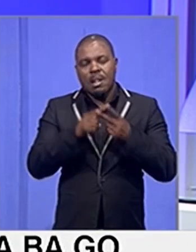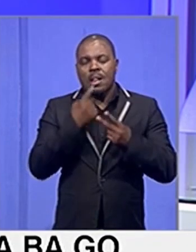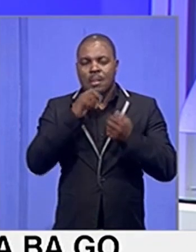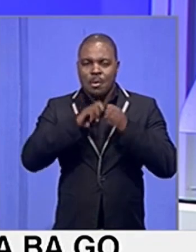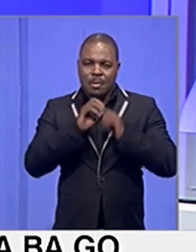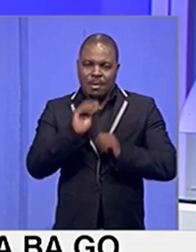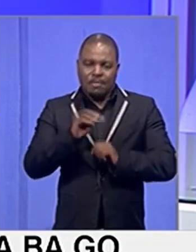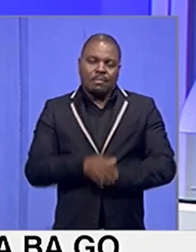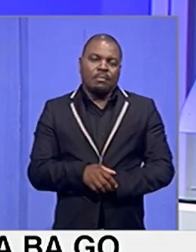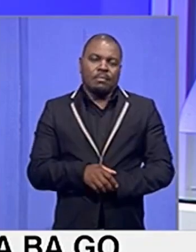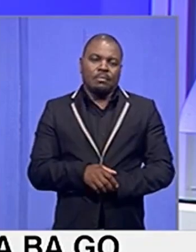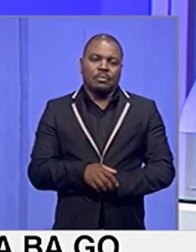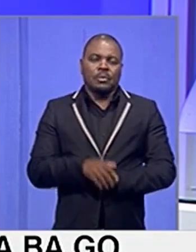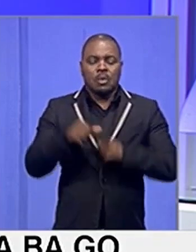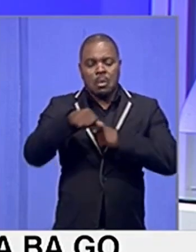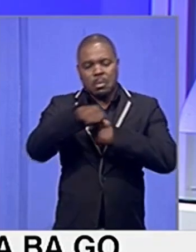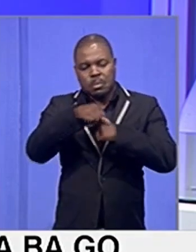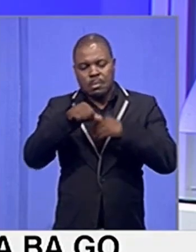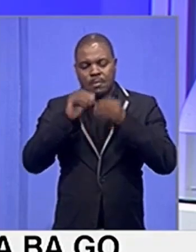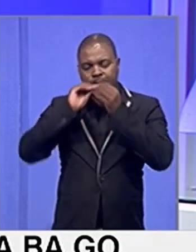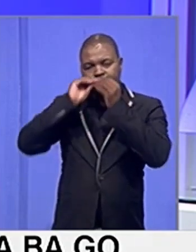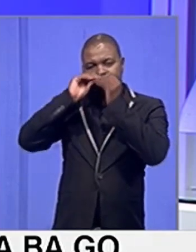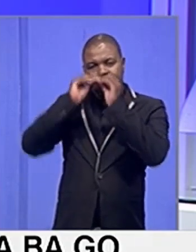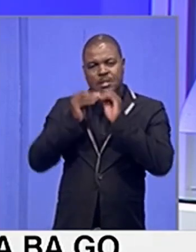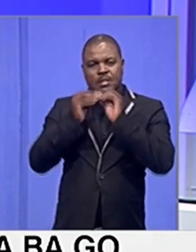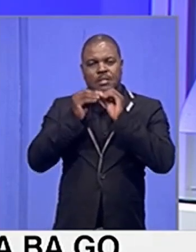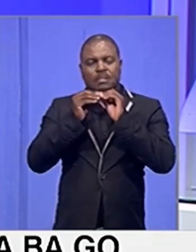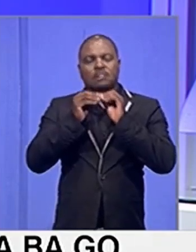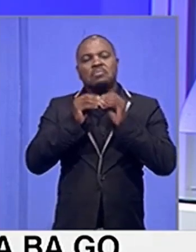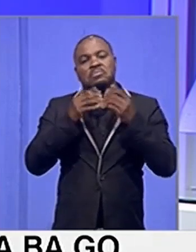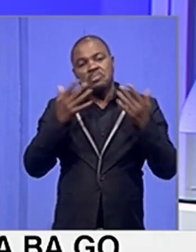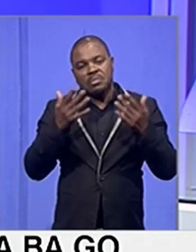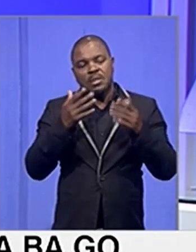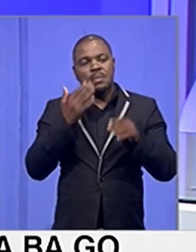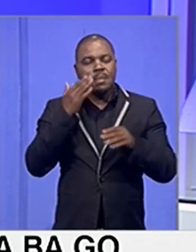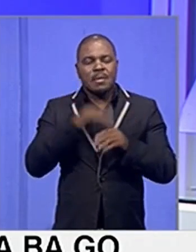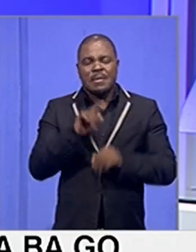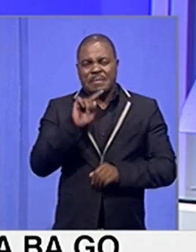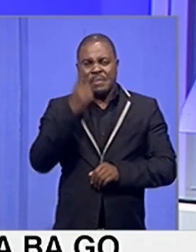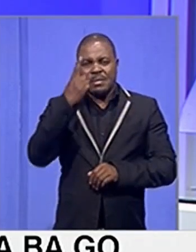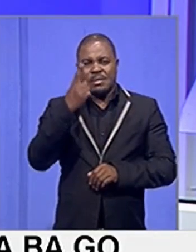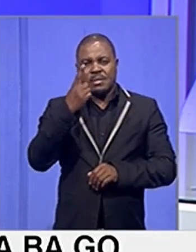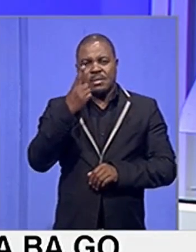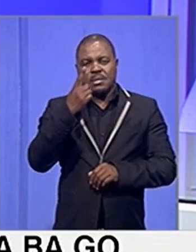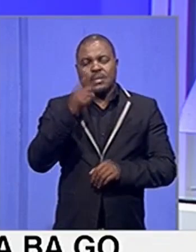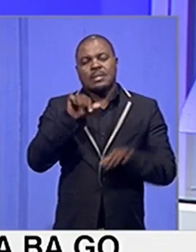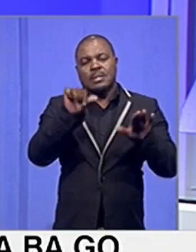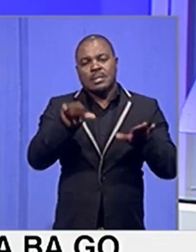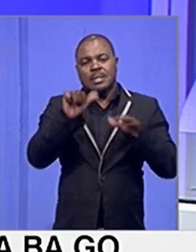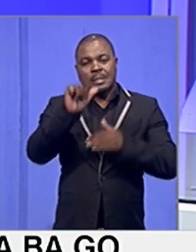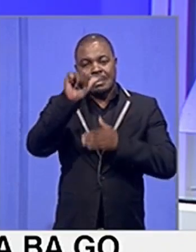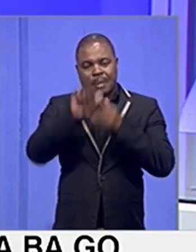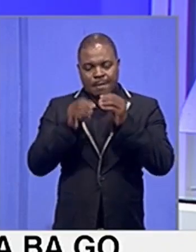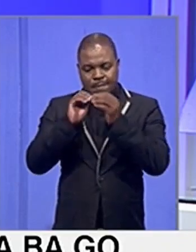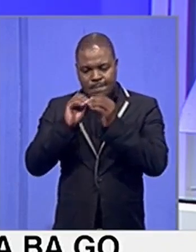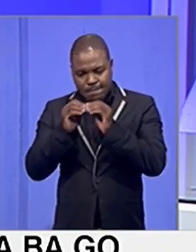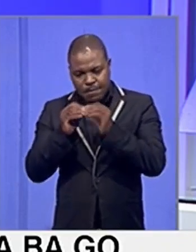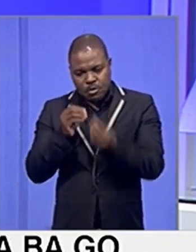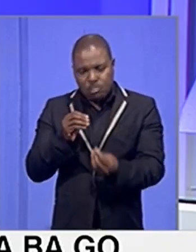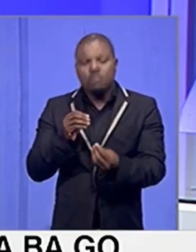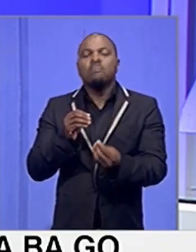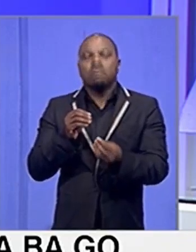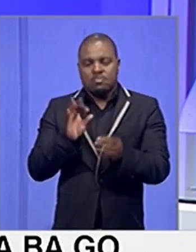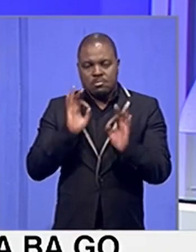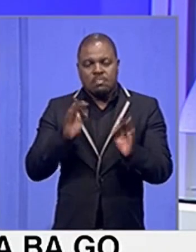magalagapa. Dikaro tsa go phošolla boemo bjo di dirwa dikgweding tsa mathomo tse lesometse la ja bophelo bja